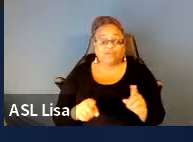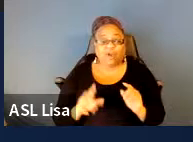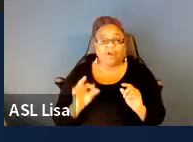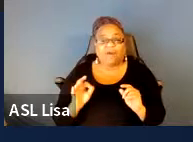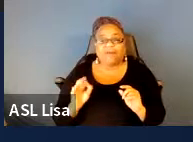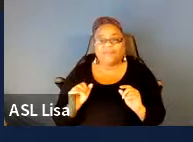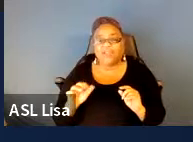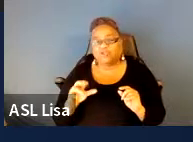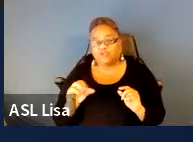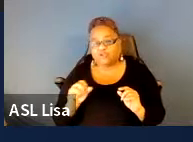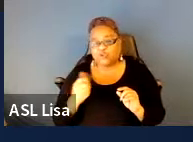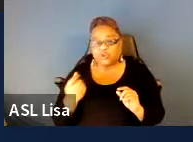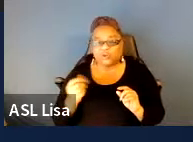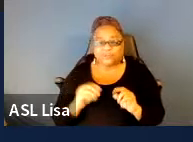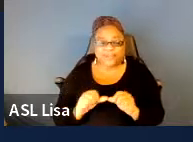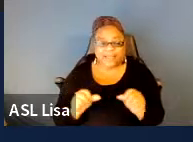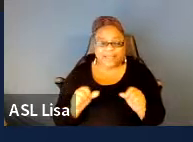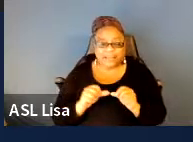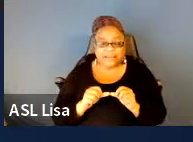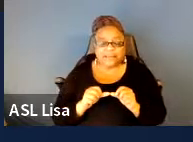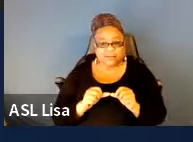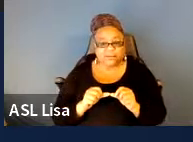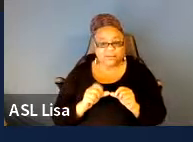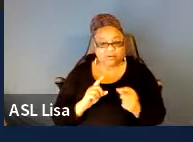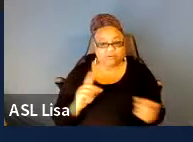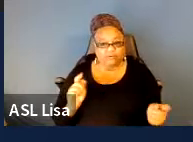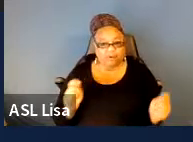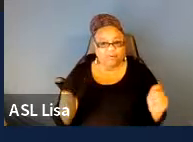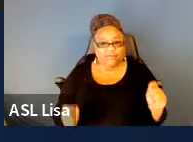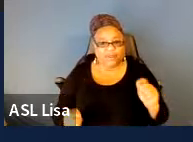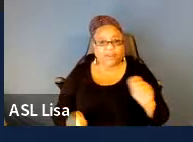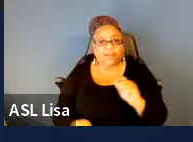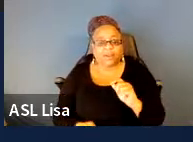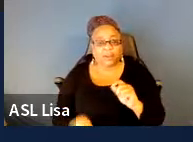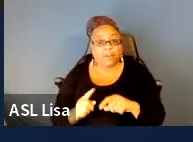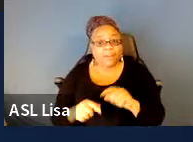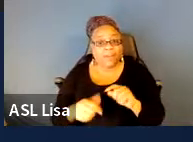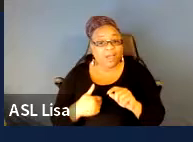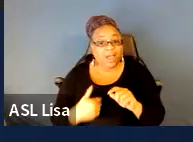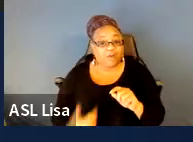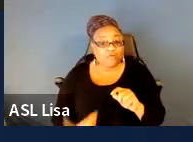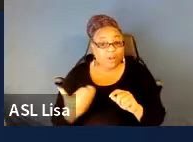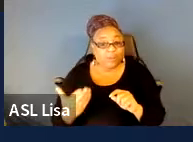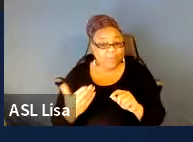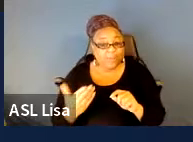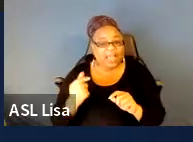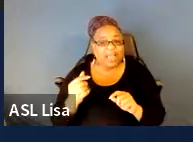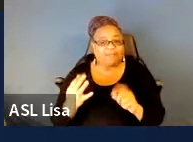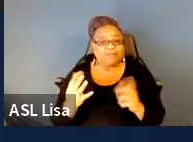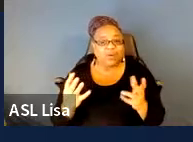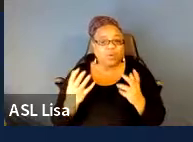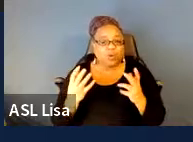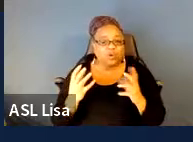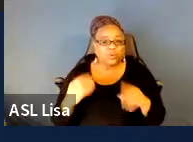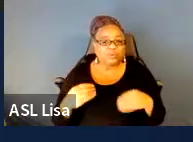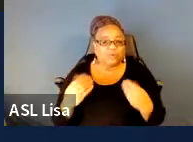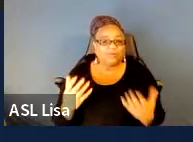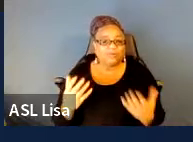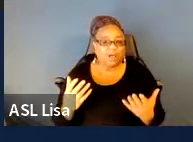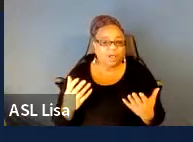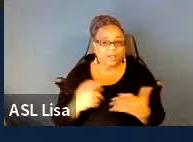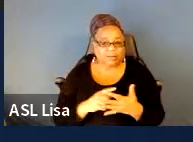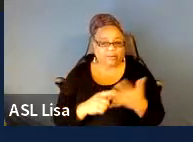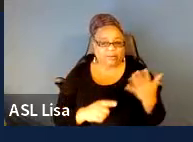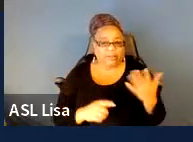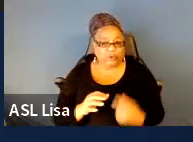or spaces are evolving. But I would recommend that if you're looking to provide these